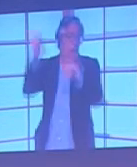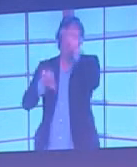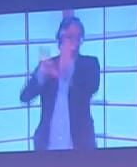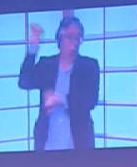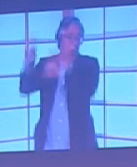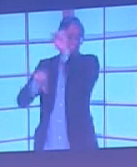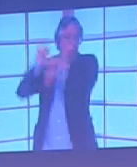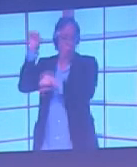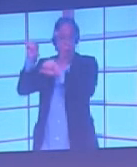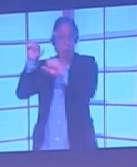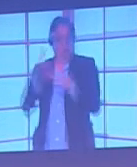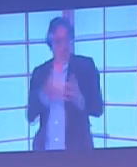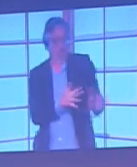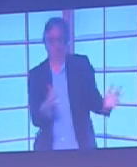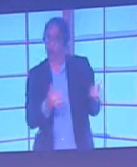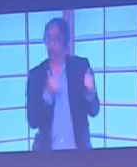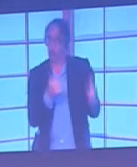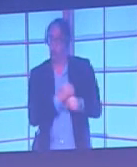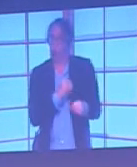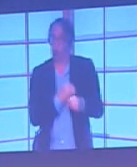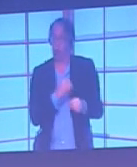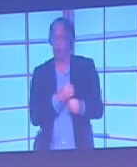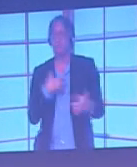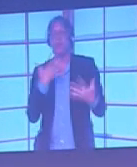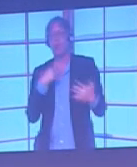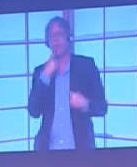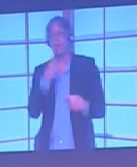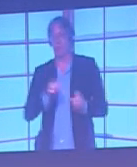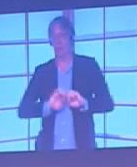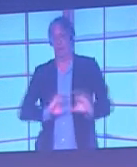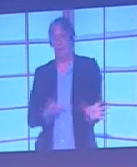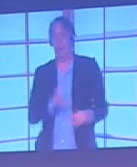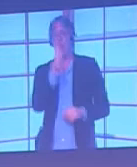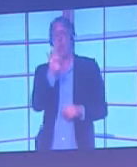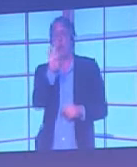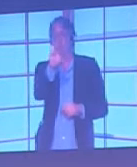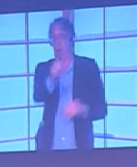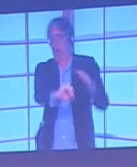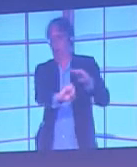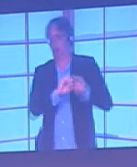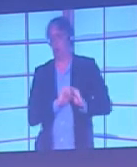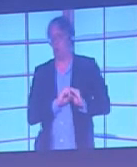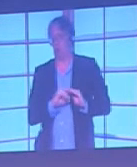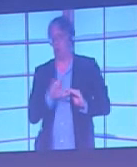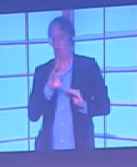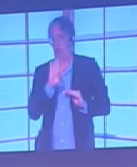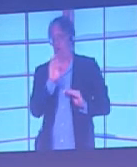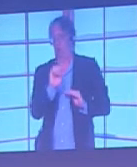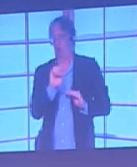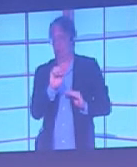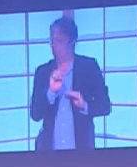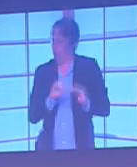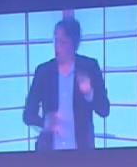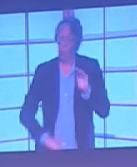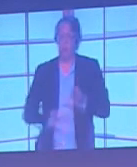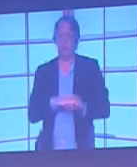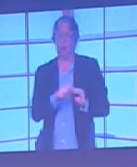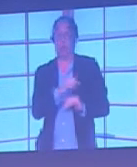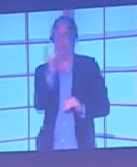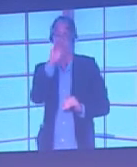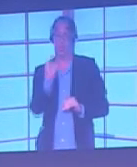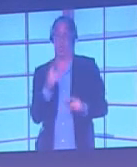let me make it clear. UEFA's support for this cause and for CAFE has been absolute and extremely